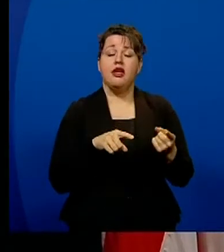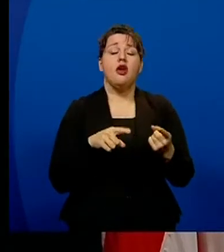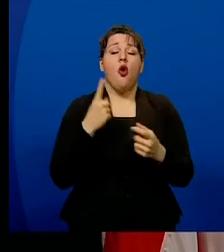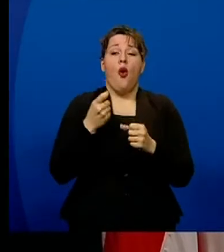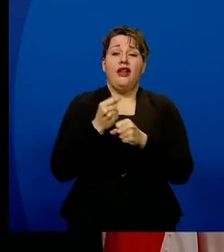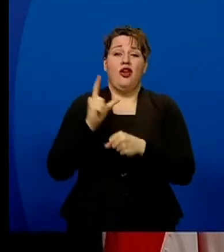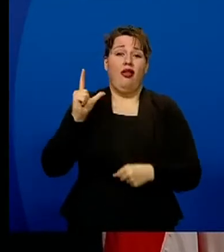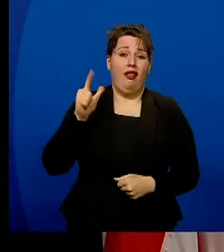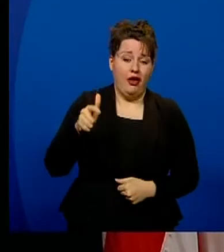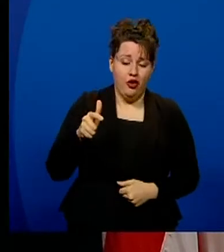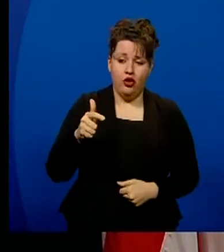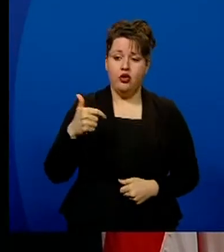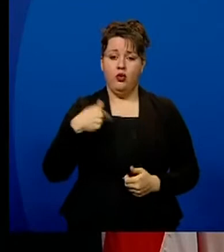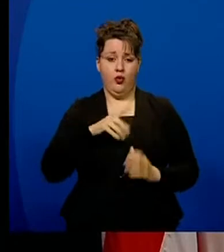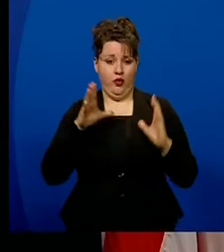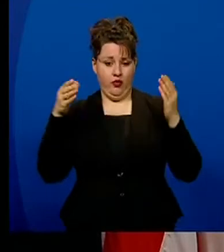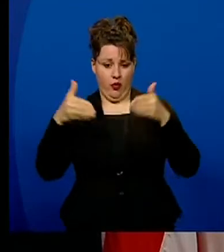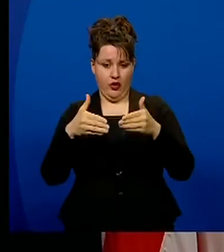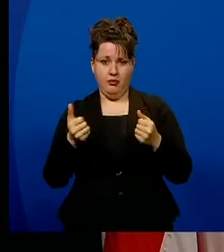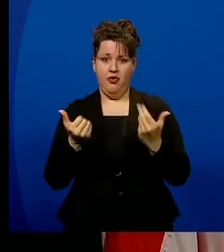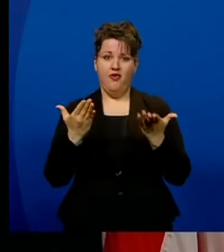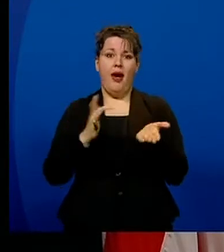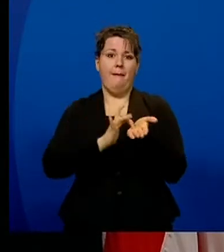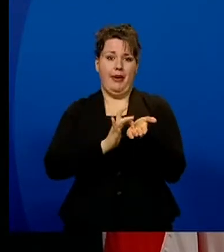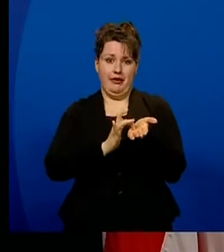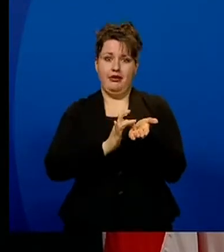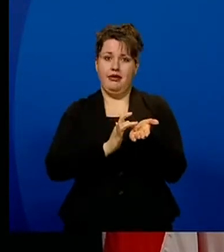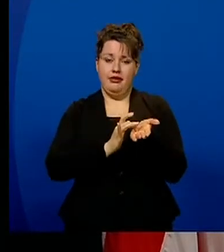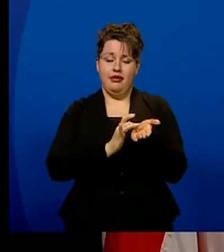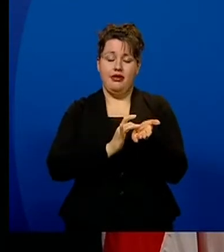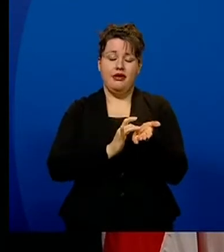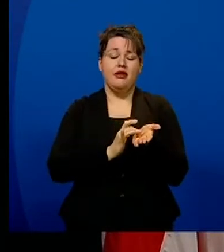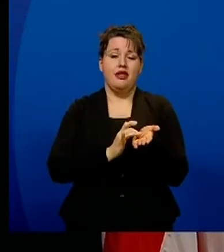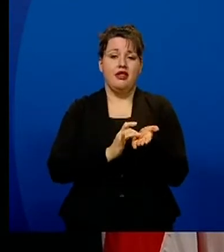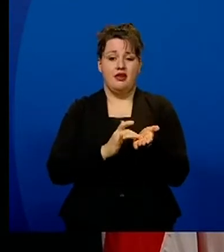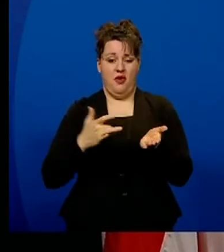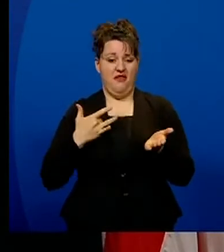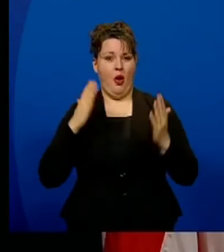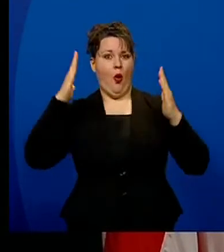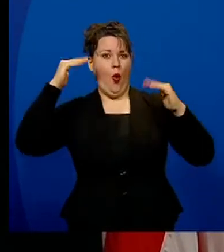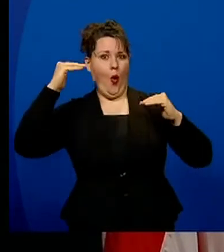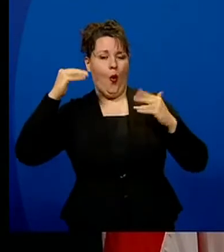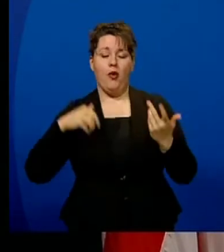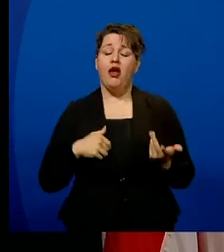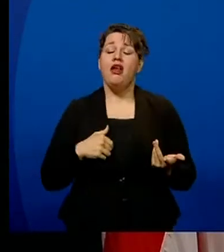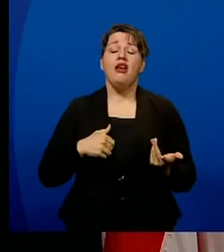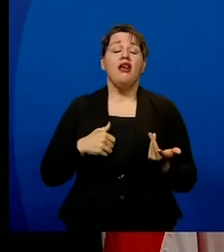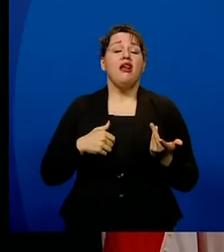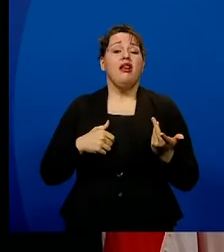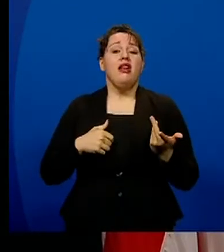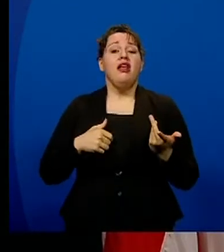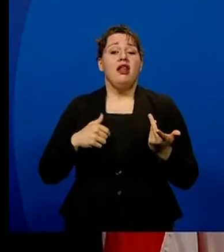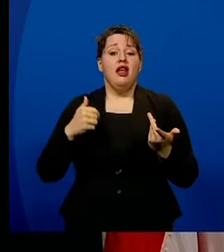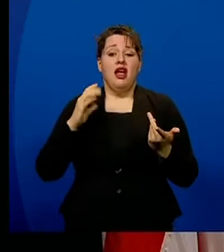we are focused on providing doses of hope. I tell you this because our communities have been walking together with